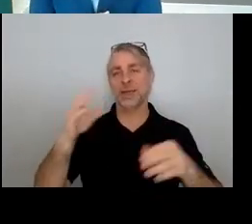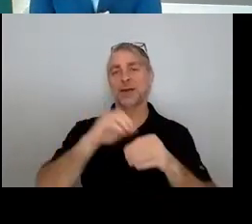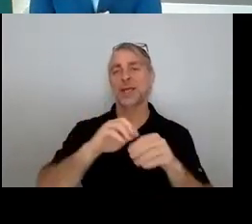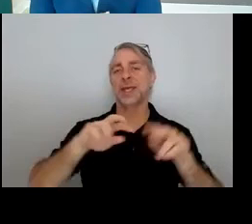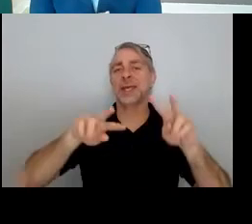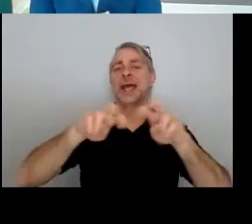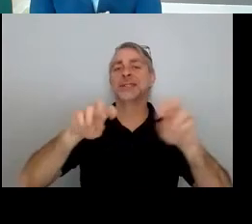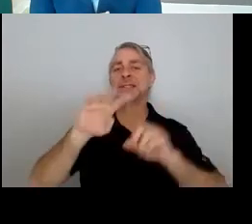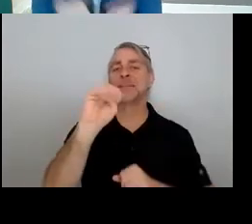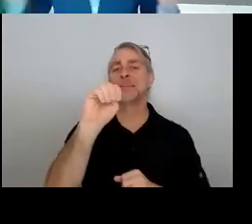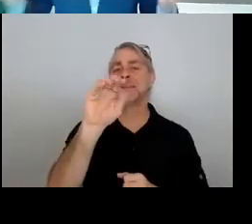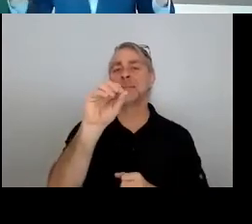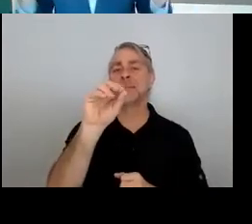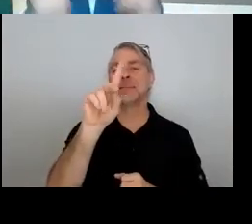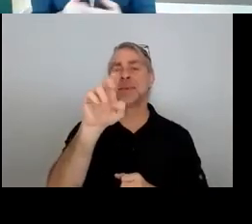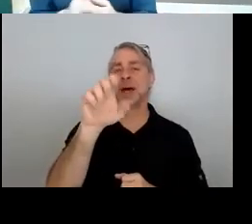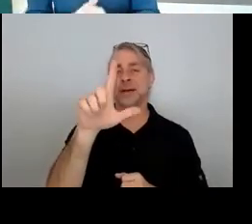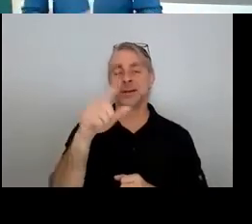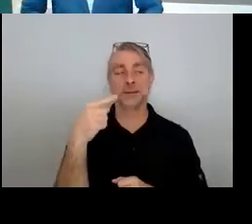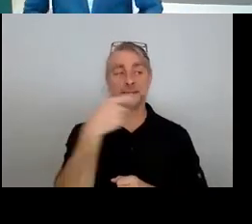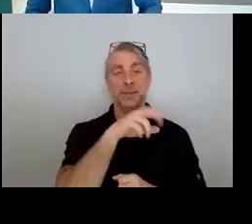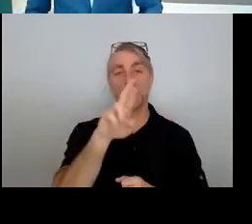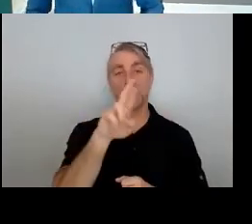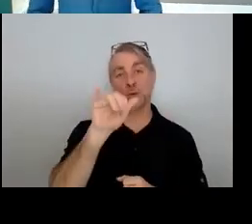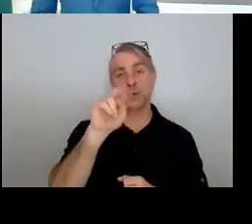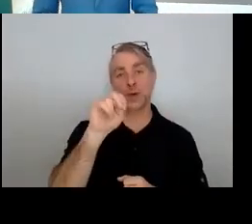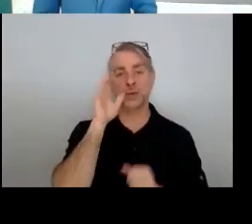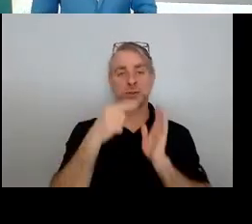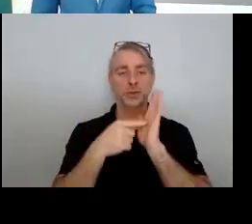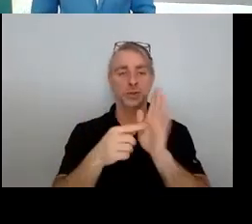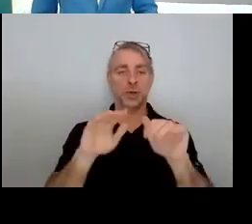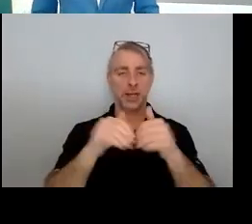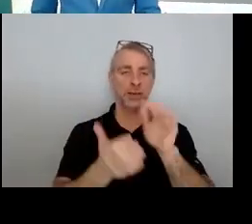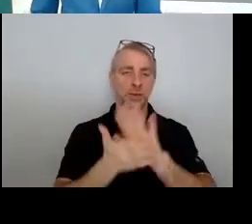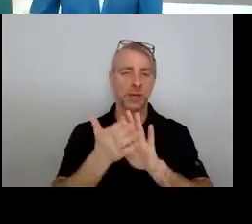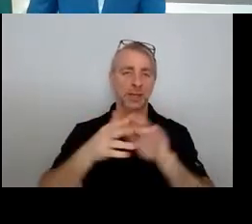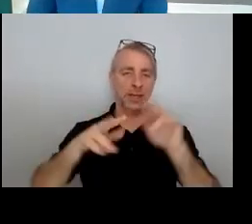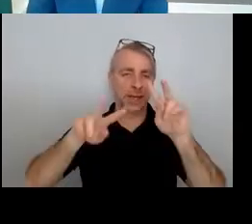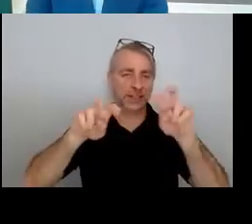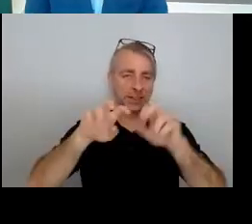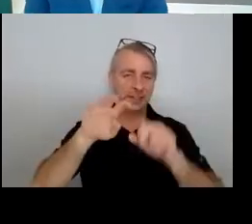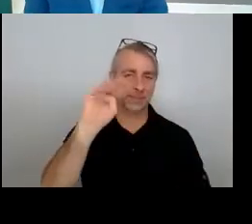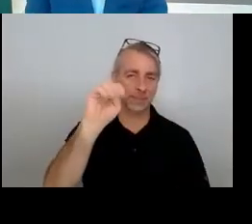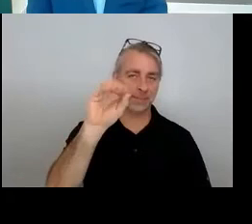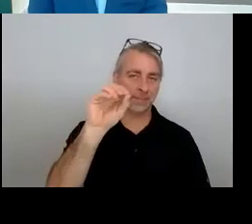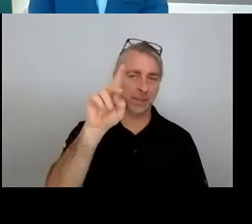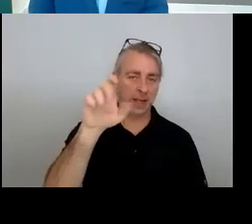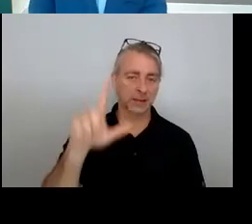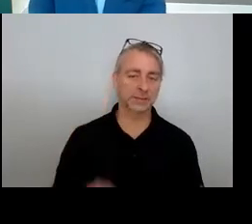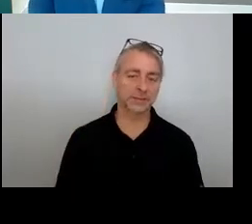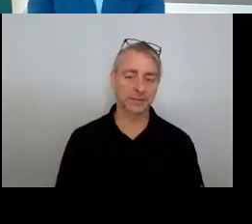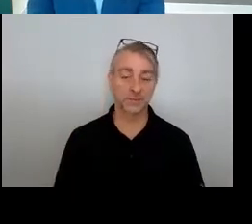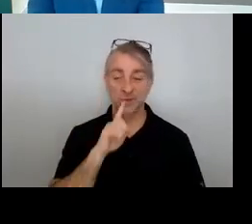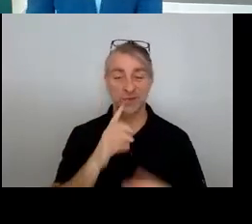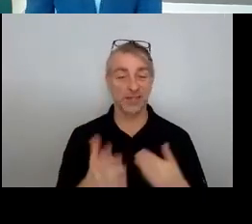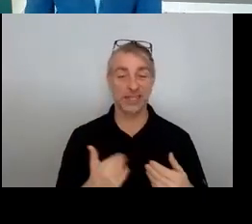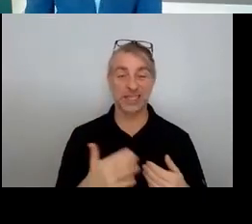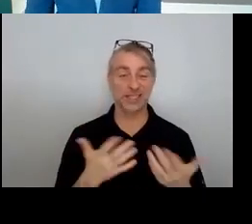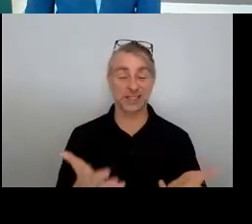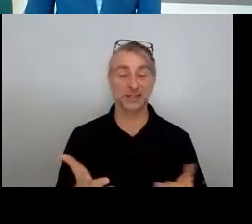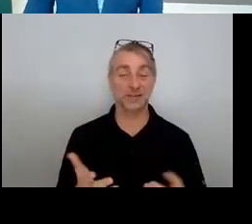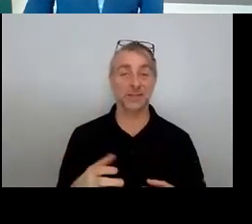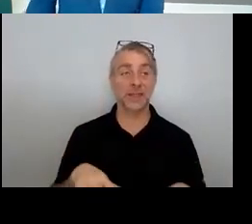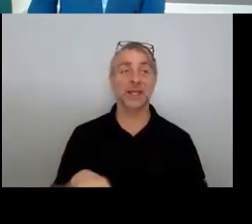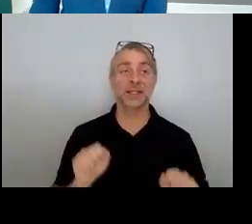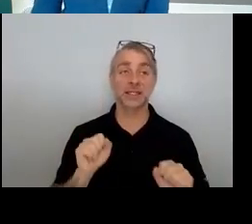minute. And that's it. It's as simple as that. It takes a really long time, but it's a fun